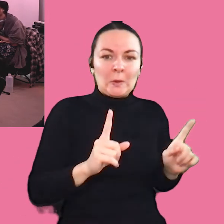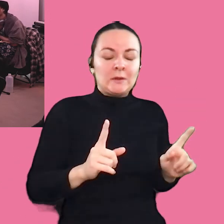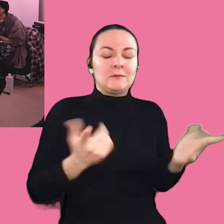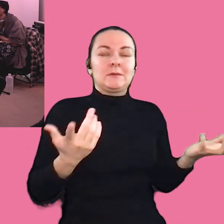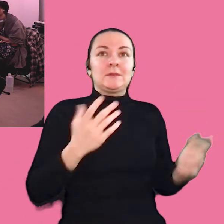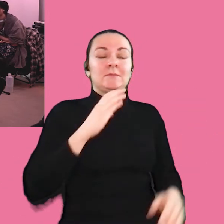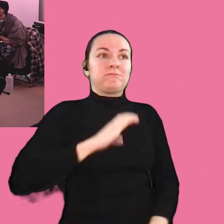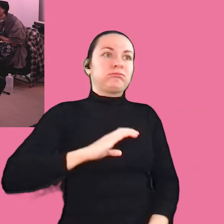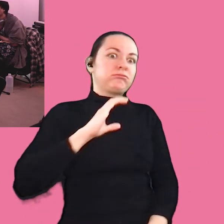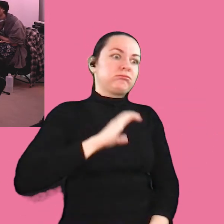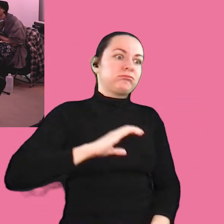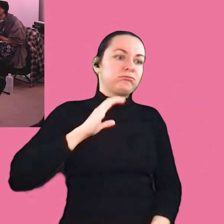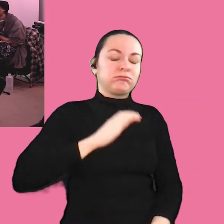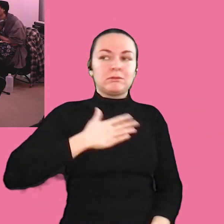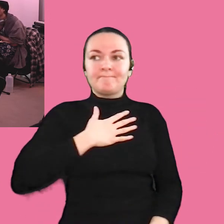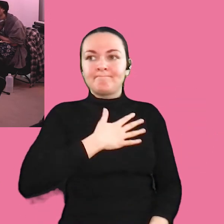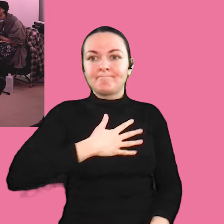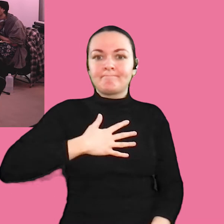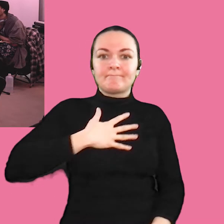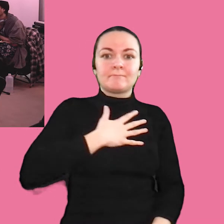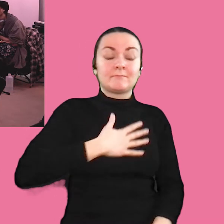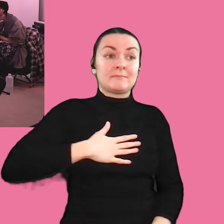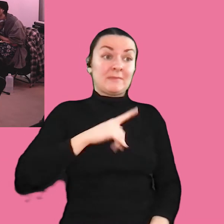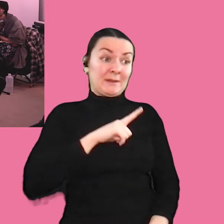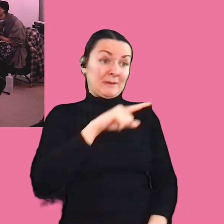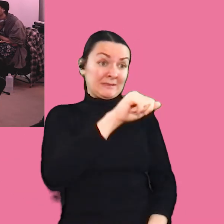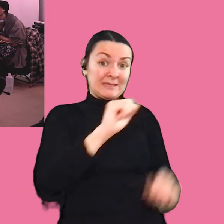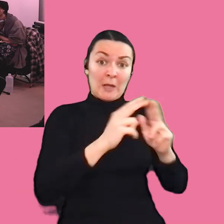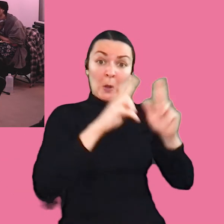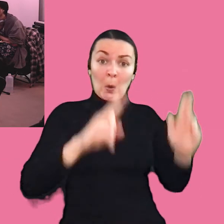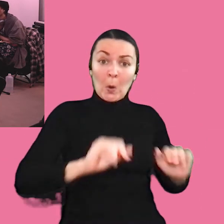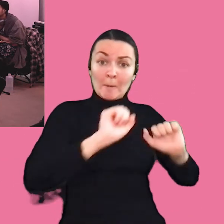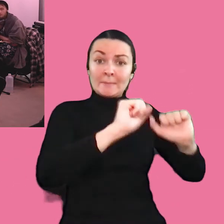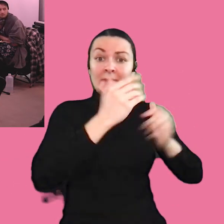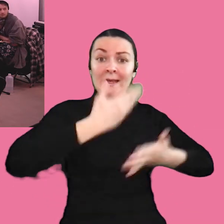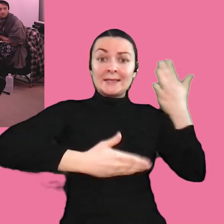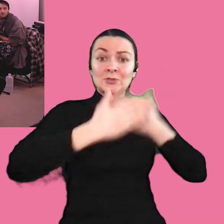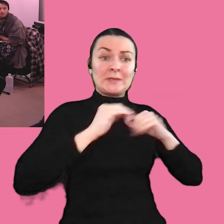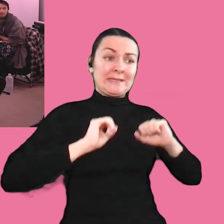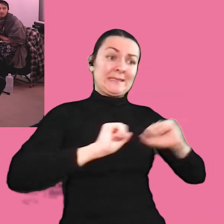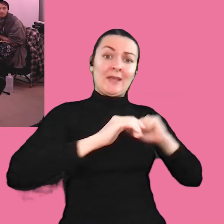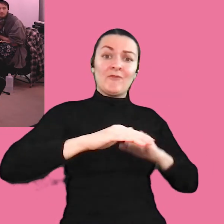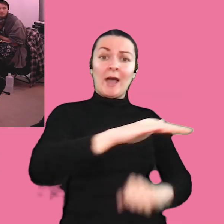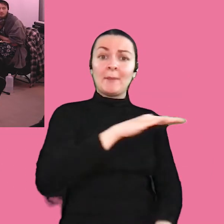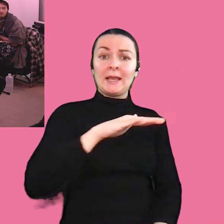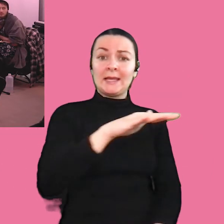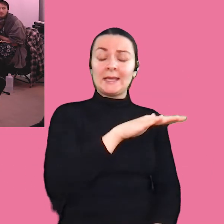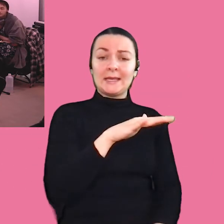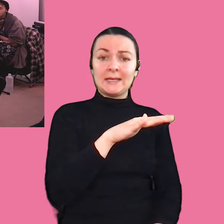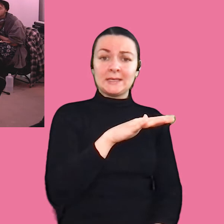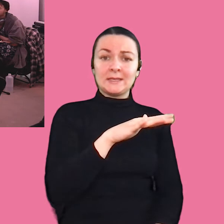really uncomfortable talking to people about that when it's their homes and their history and their families,